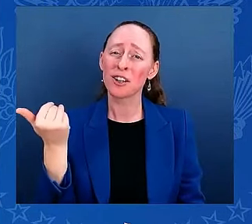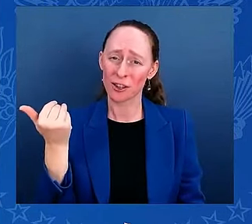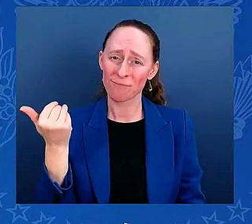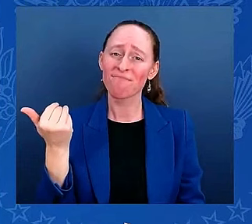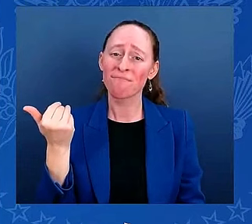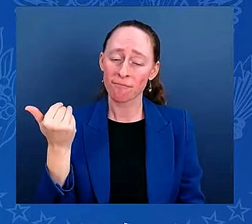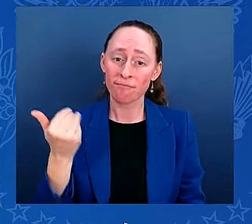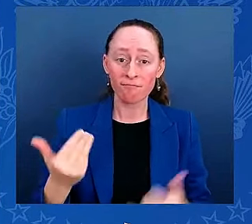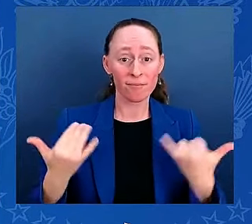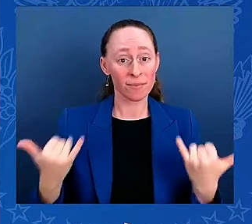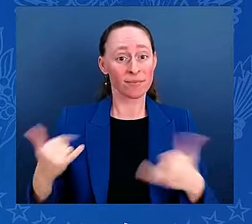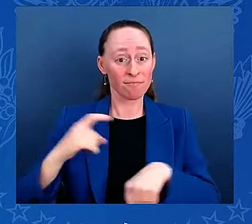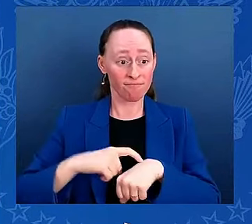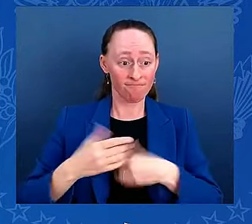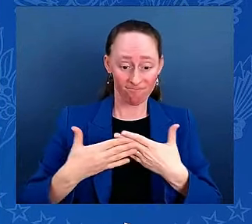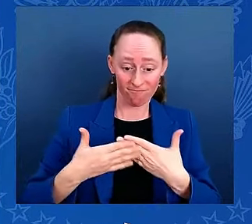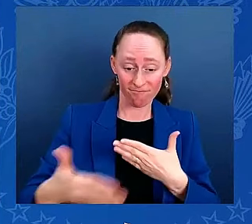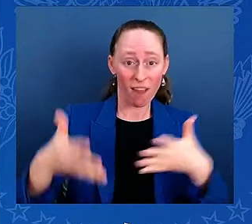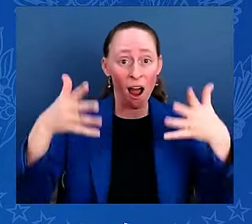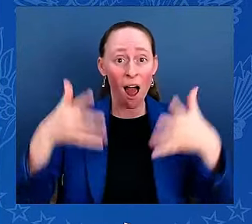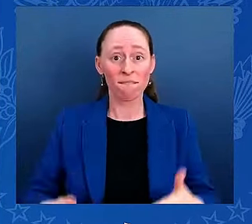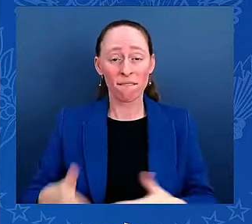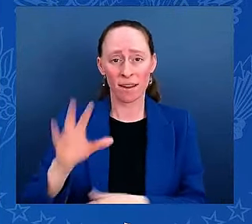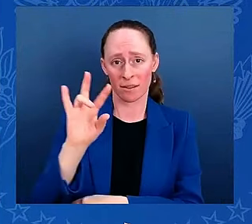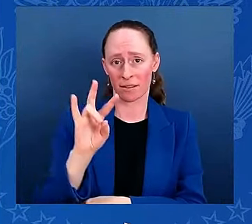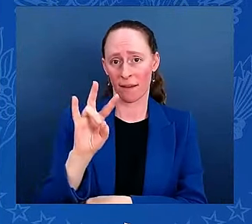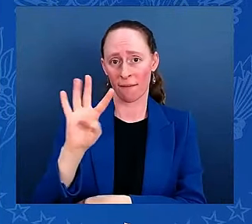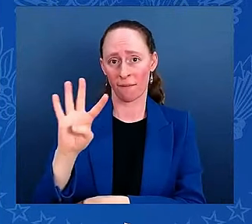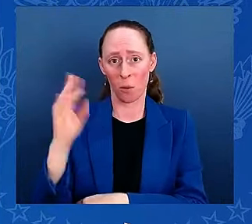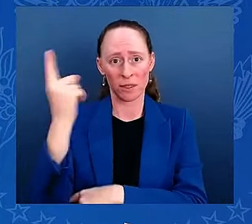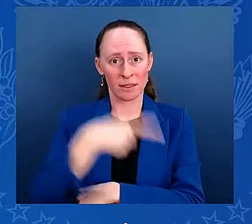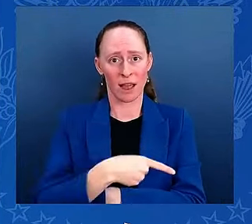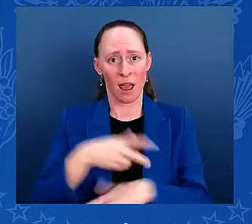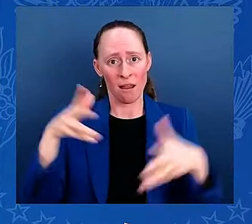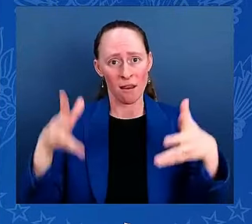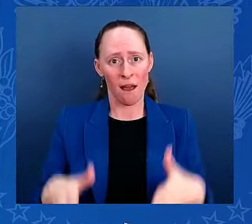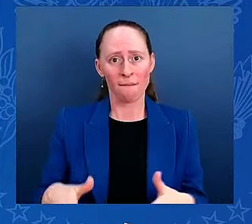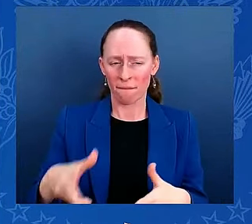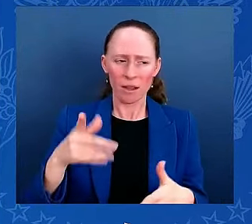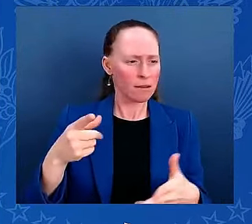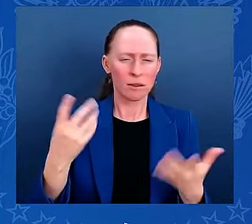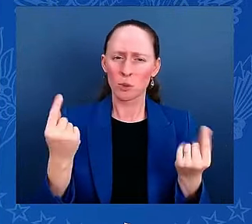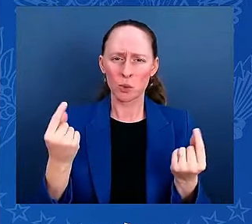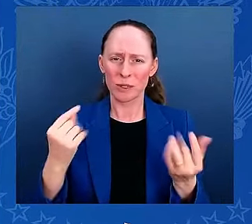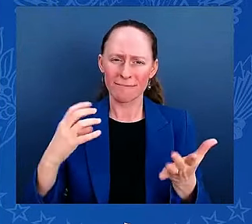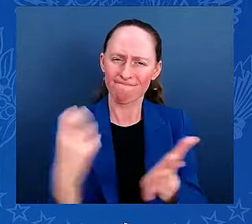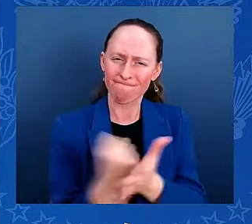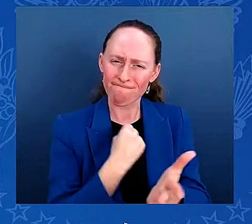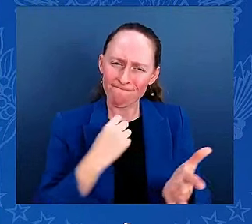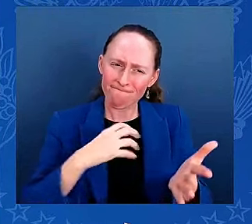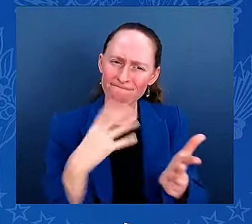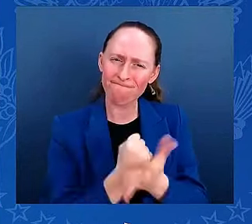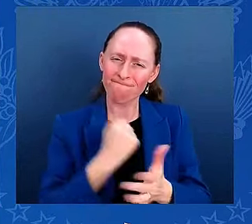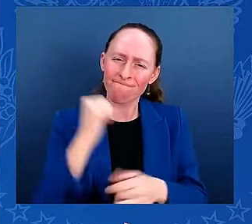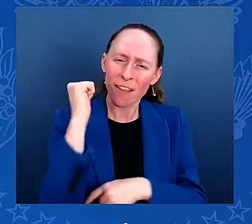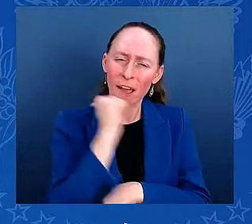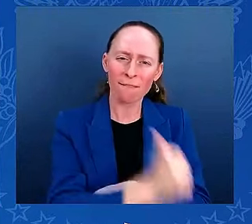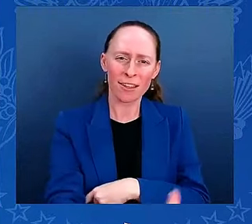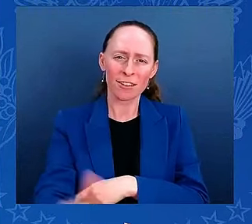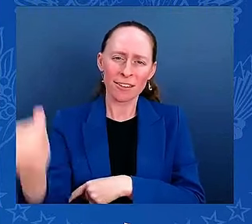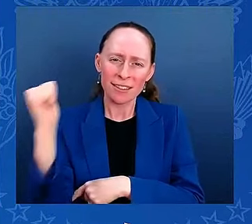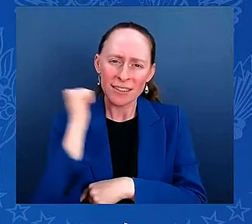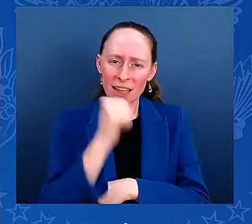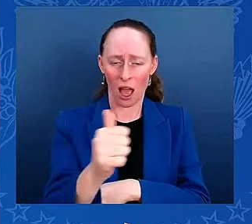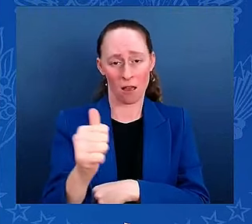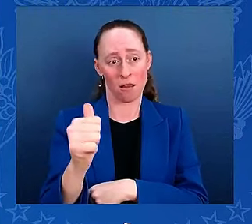Let's make every day count. That's the responsibility we have to the American people. Look, folks, you all know